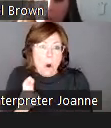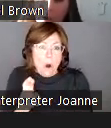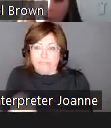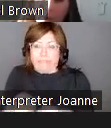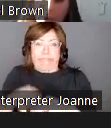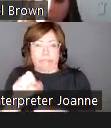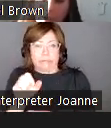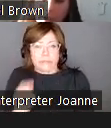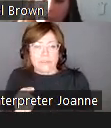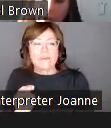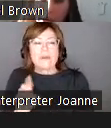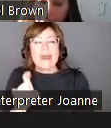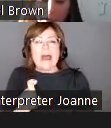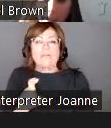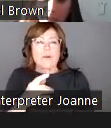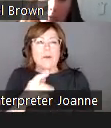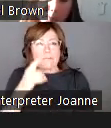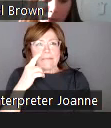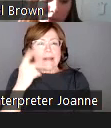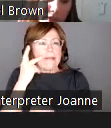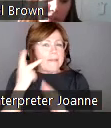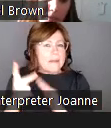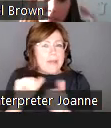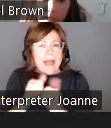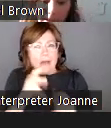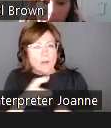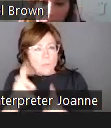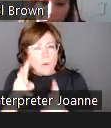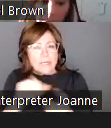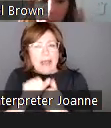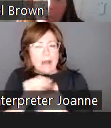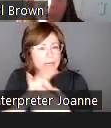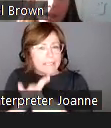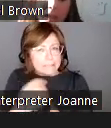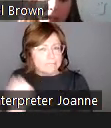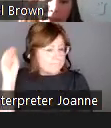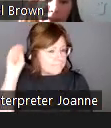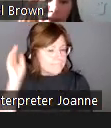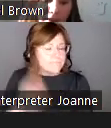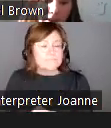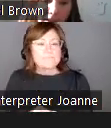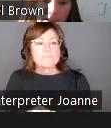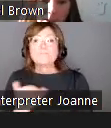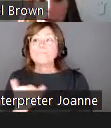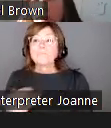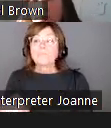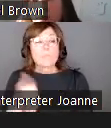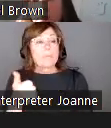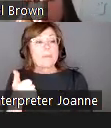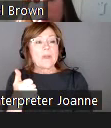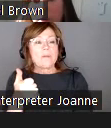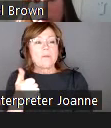when and where to post things and how to connect with people, it's just something to keep in mind. And then the other thing is to